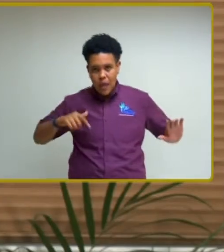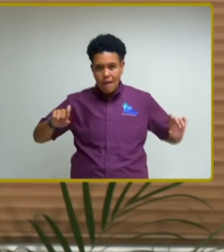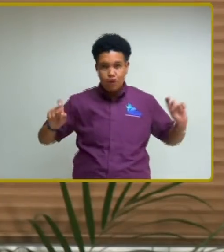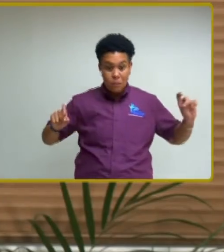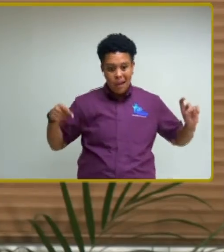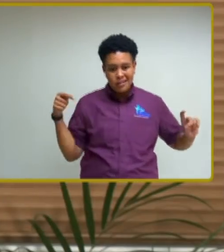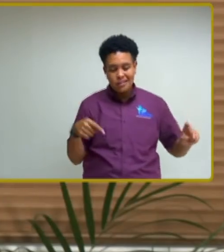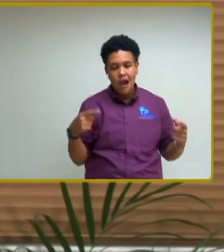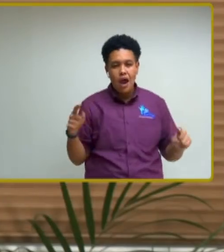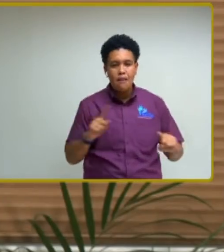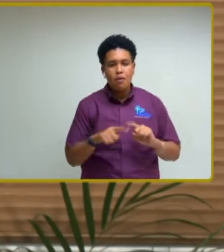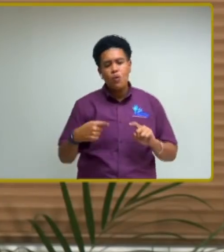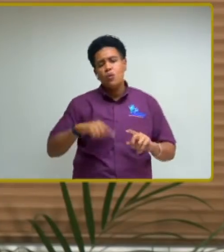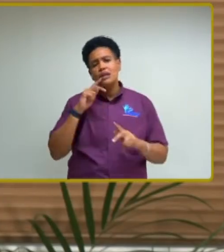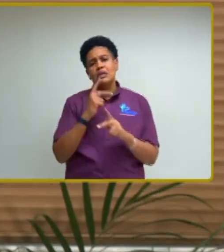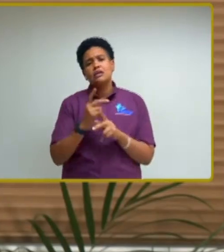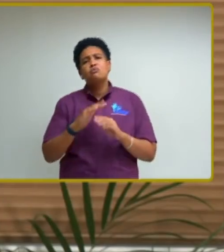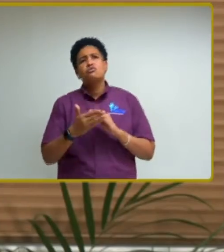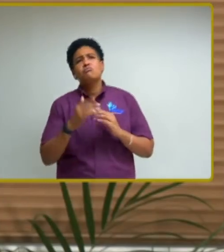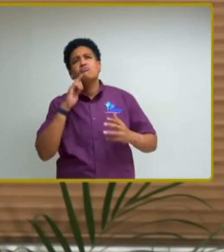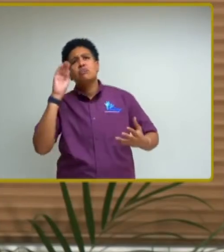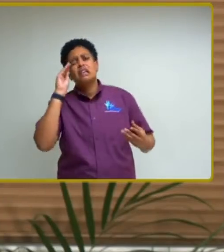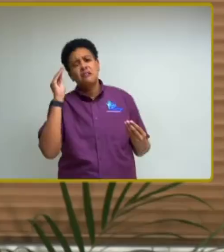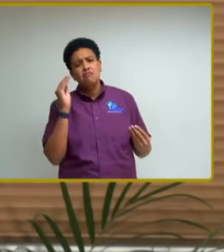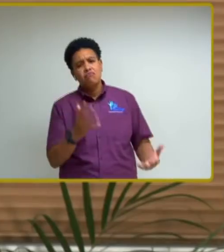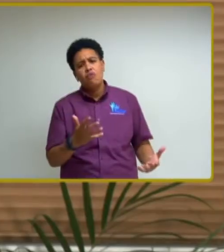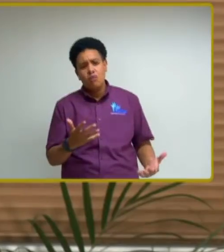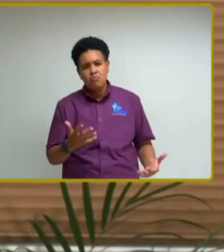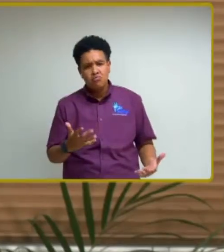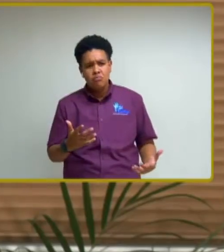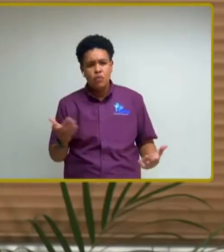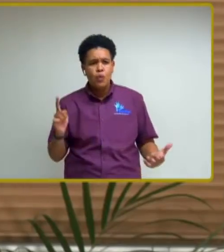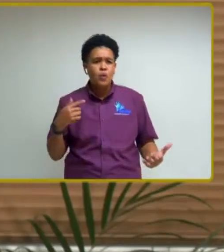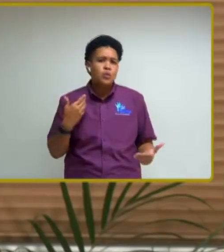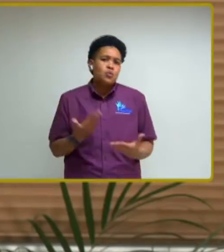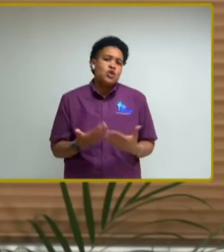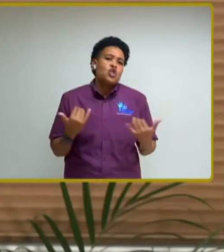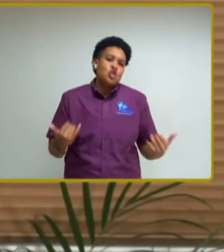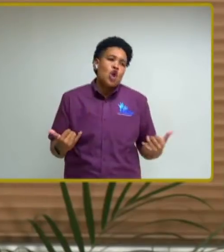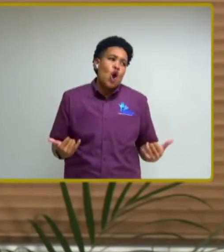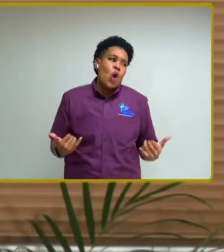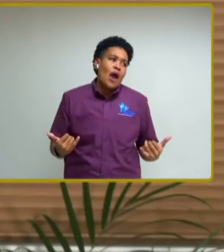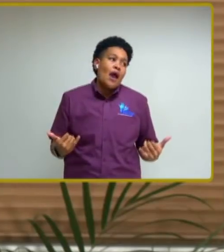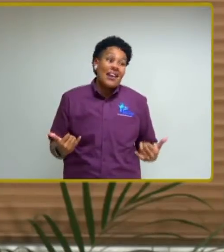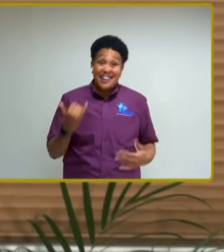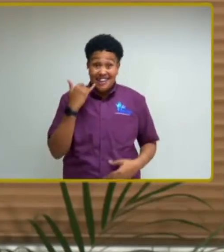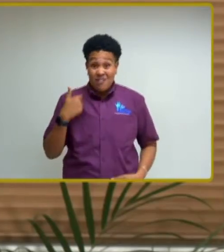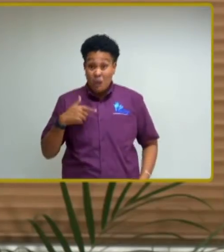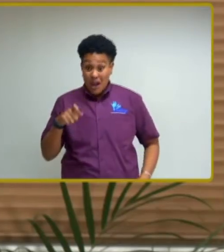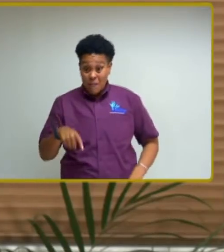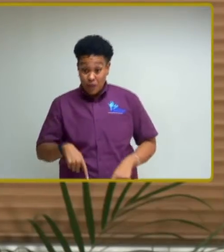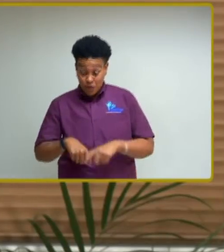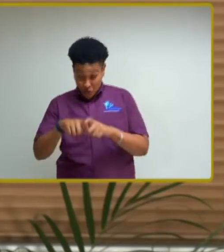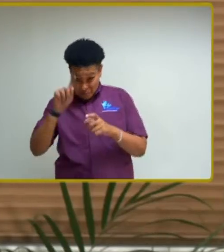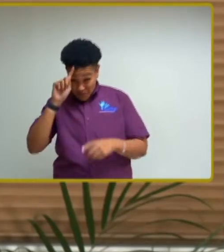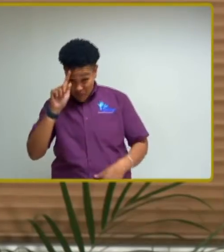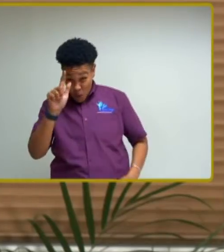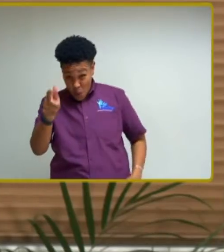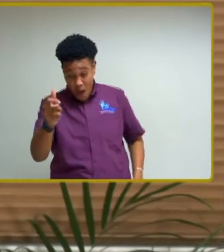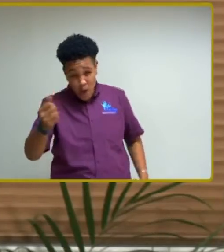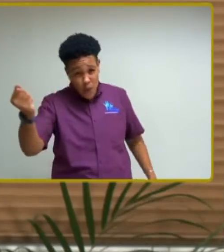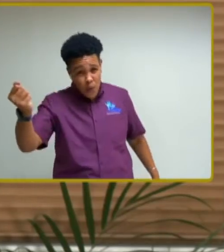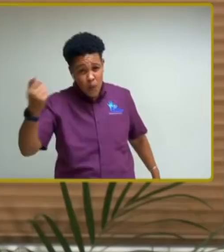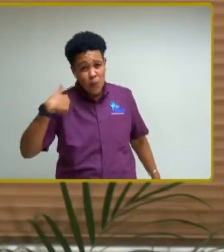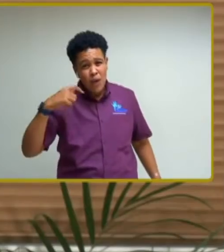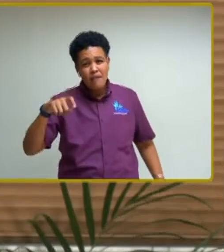manage that, but we'll keep the country informed on where we are. And if we have to suspend for a while, then we